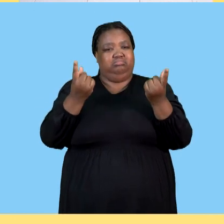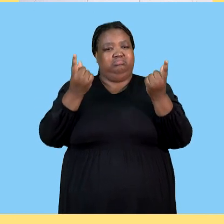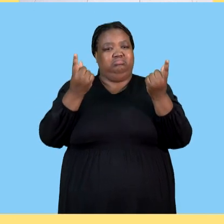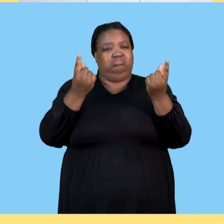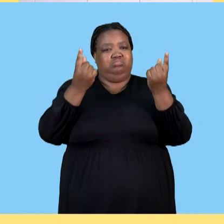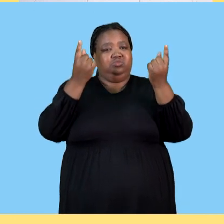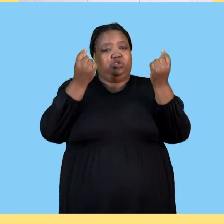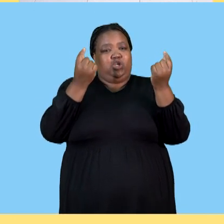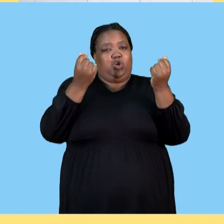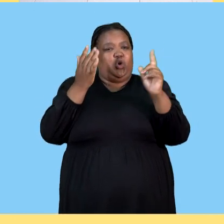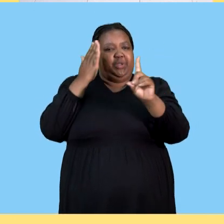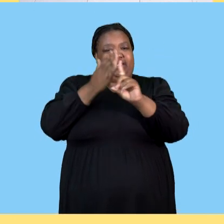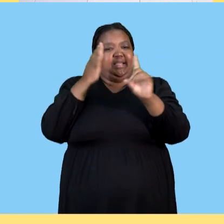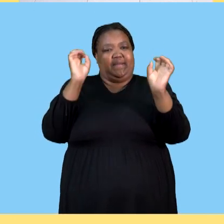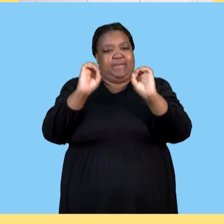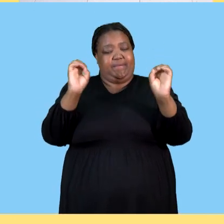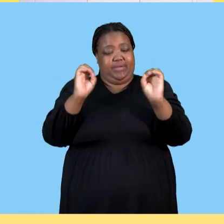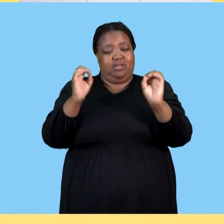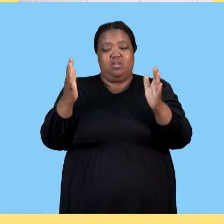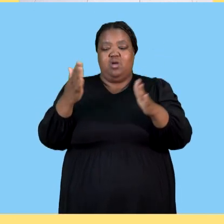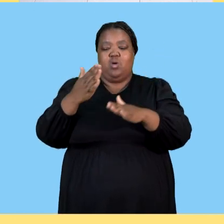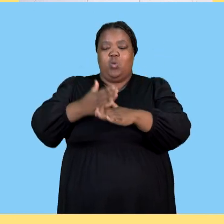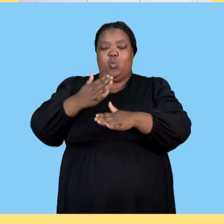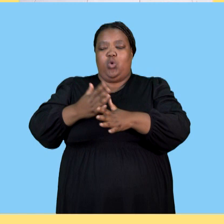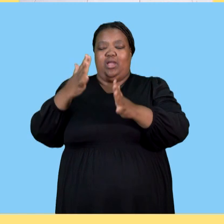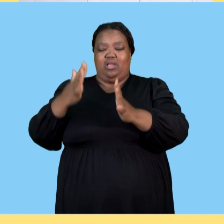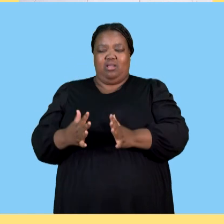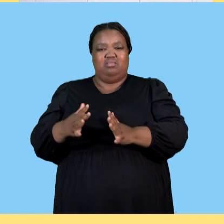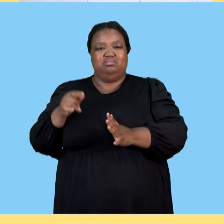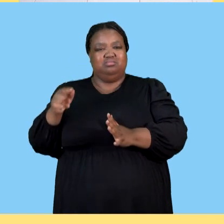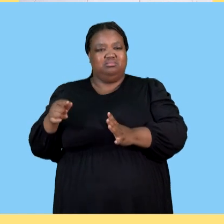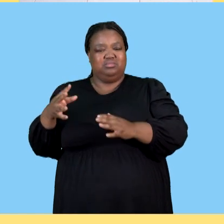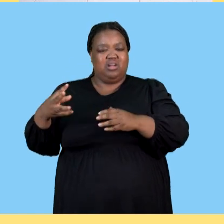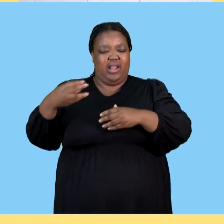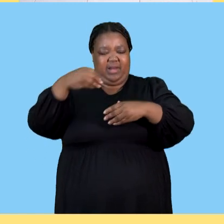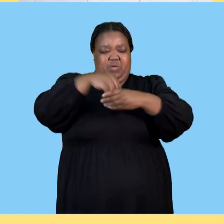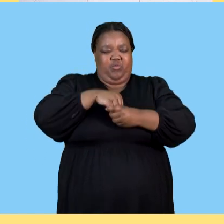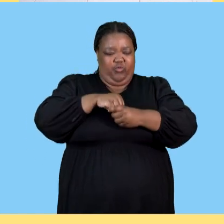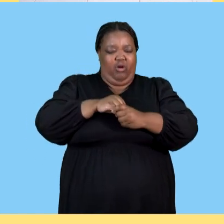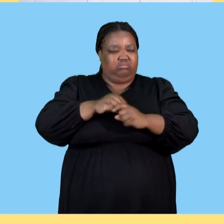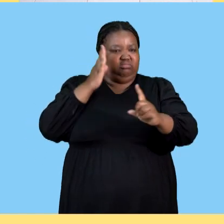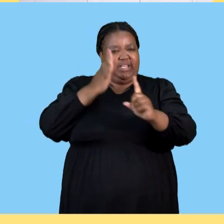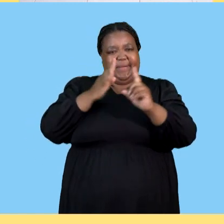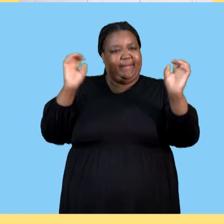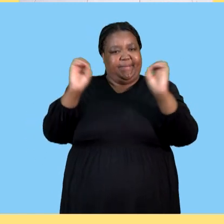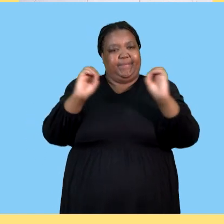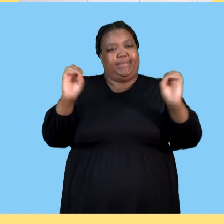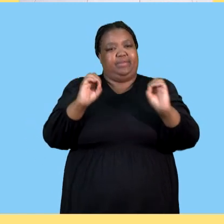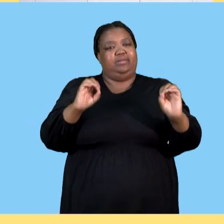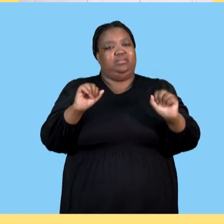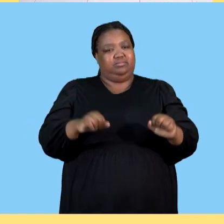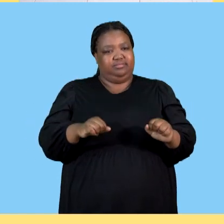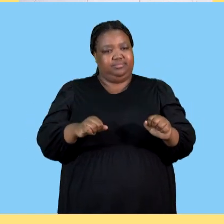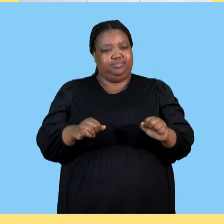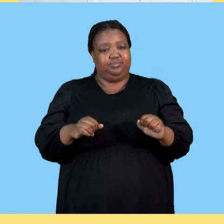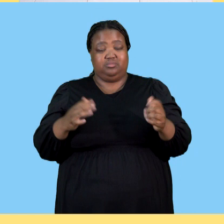Indirect labor cost, this is the cost of employees who are not directly involved in the manufacturing process. They are